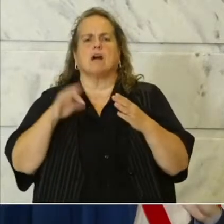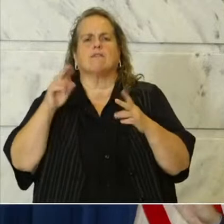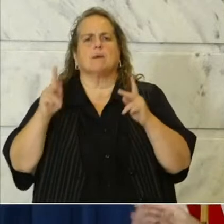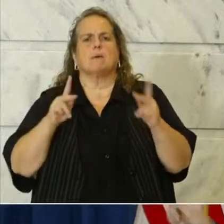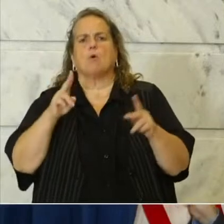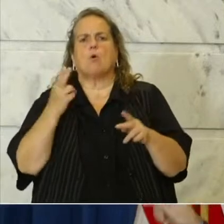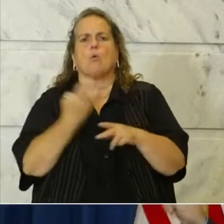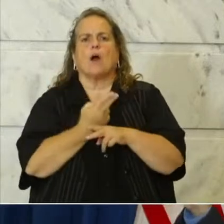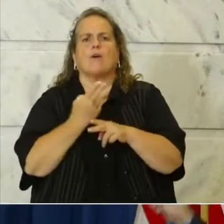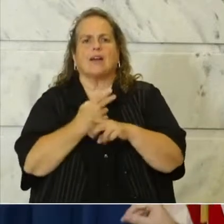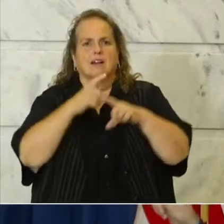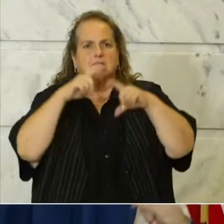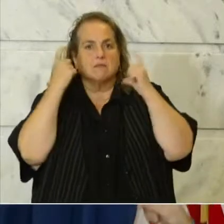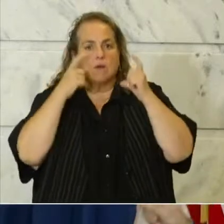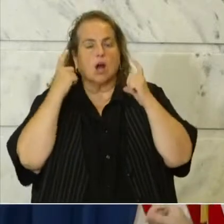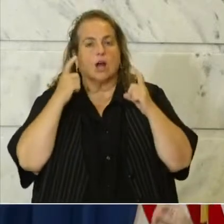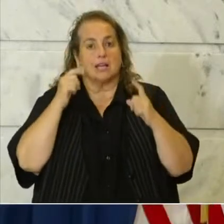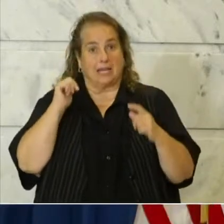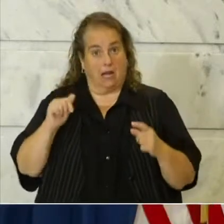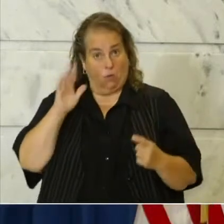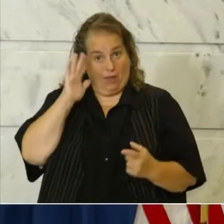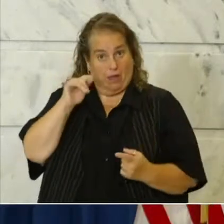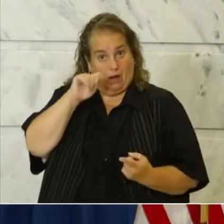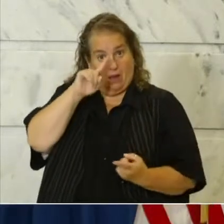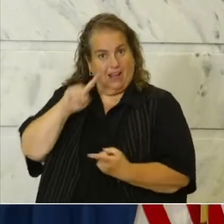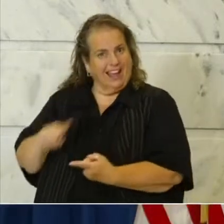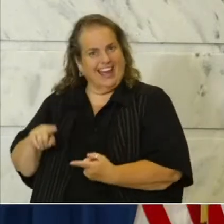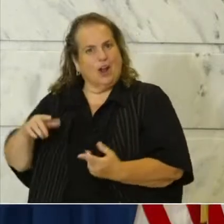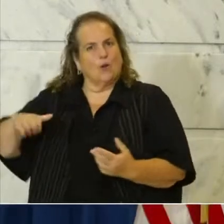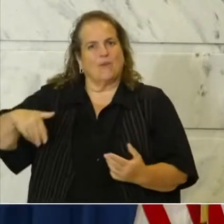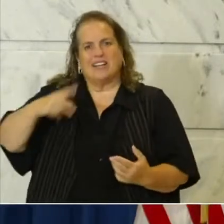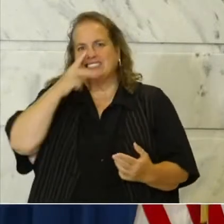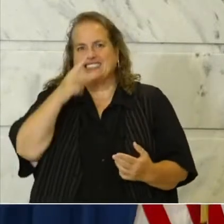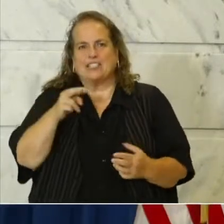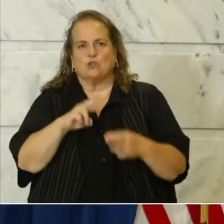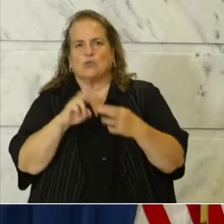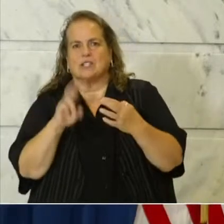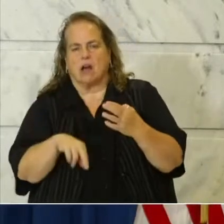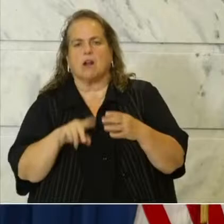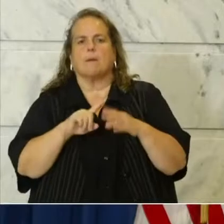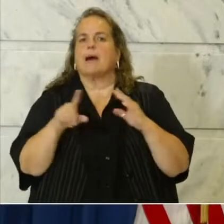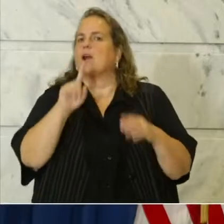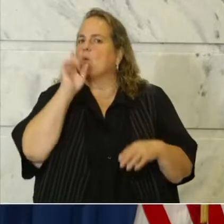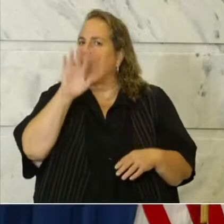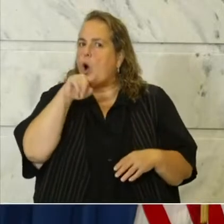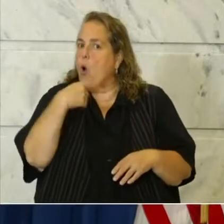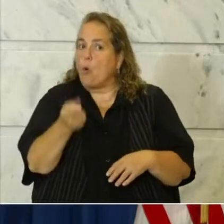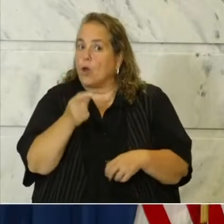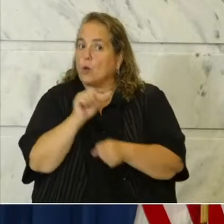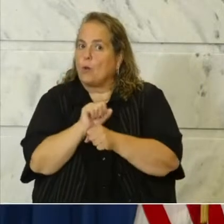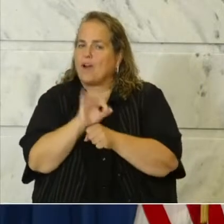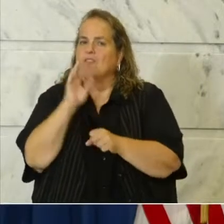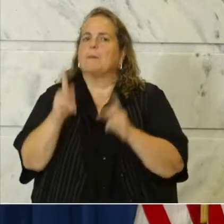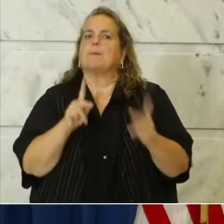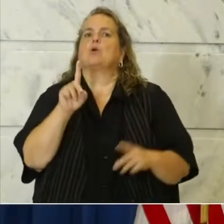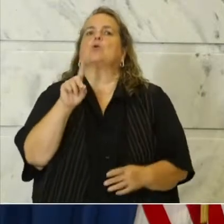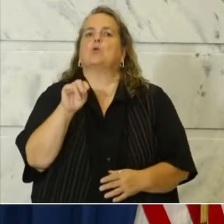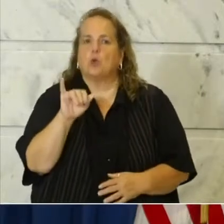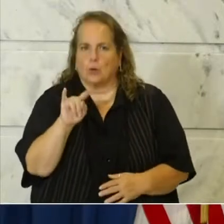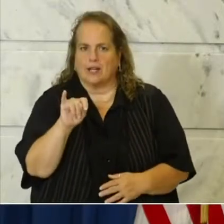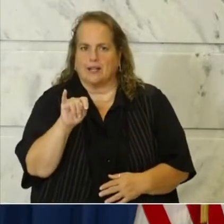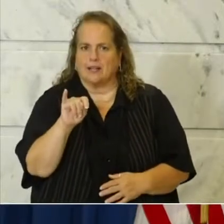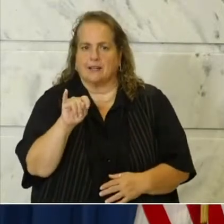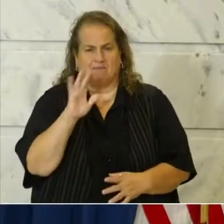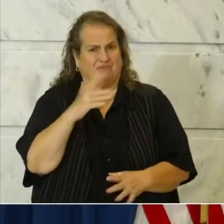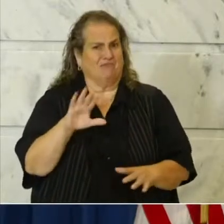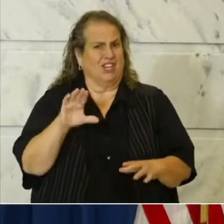requirement will only work to stop this increase of cases if people do it. And they can pretty much scientifically prove now that